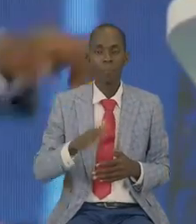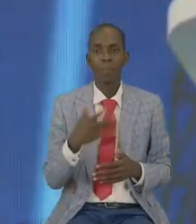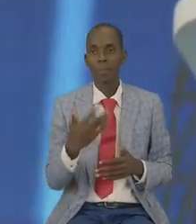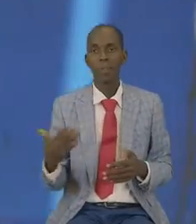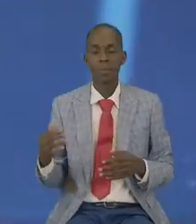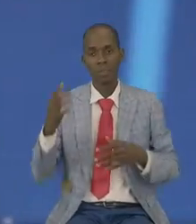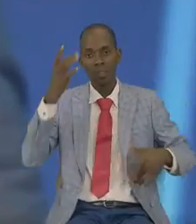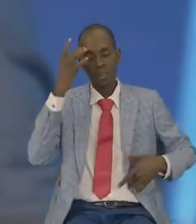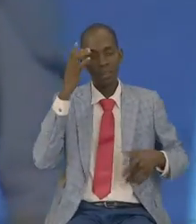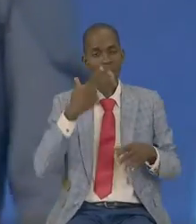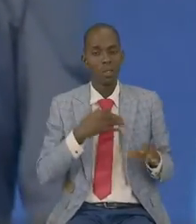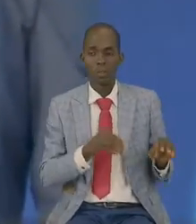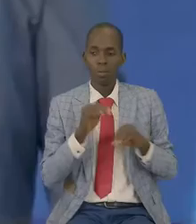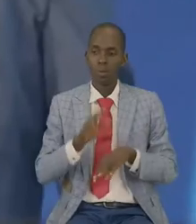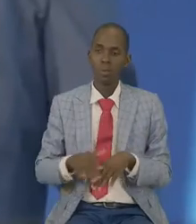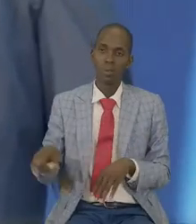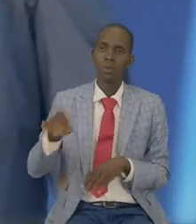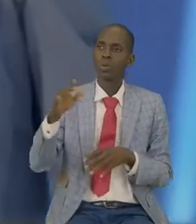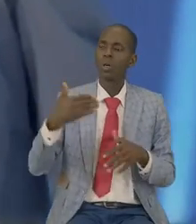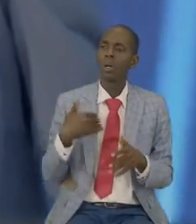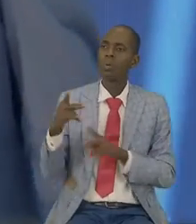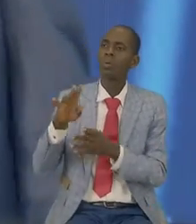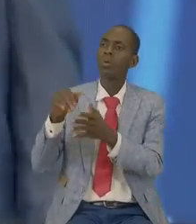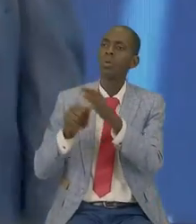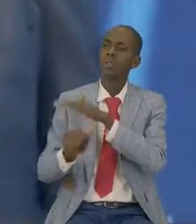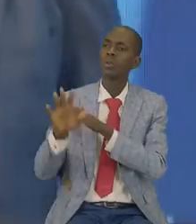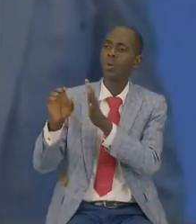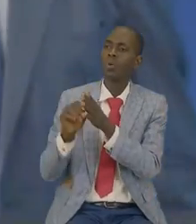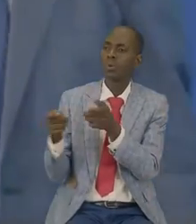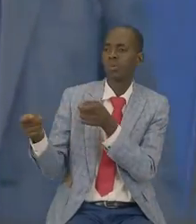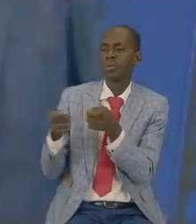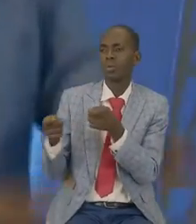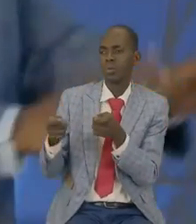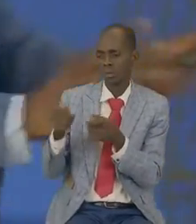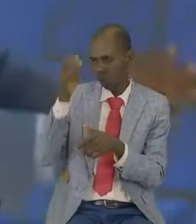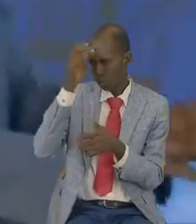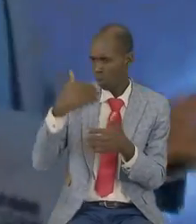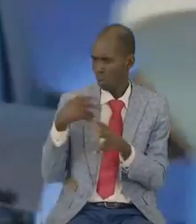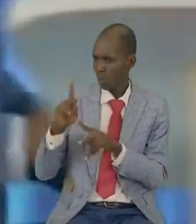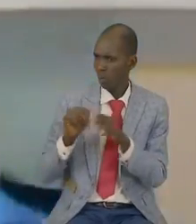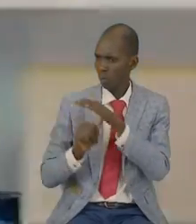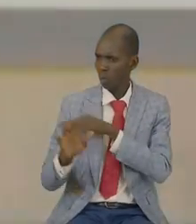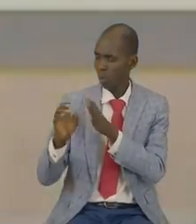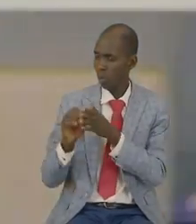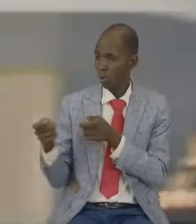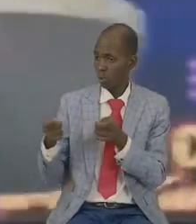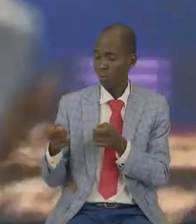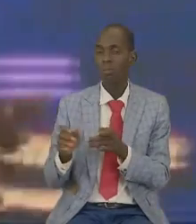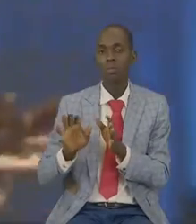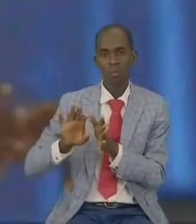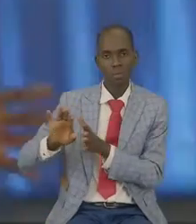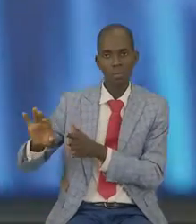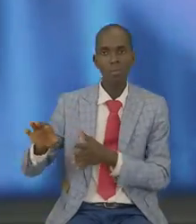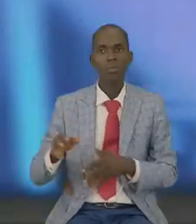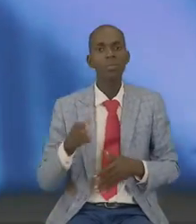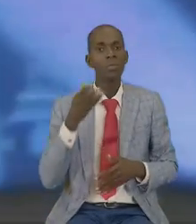them. You have people under your control, under your jurisdiction, because Satan is the God